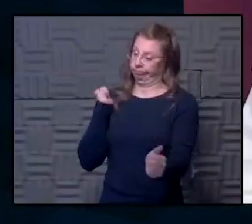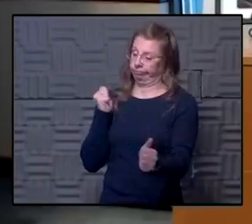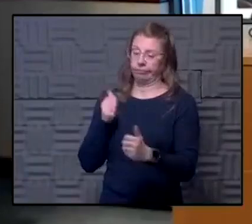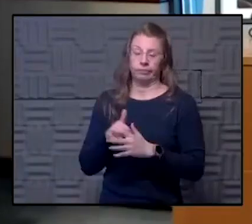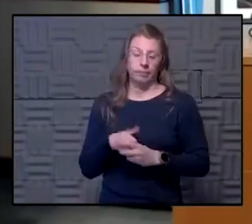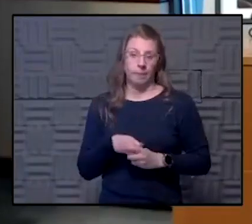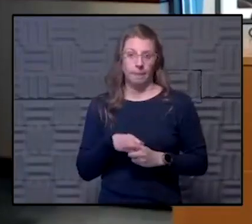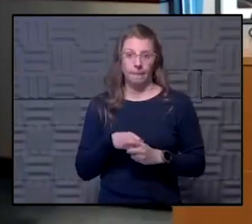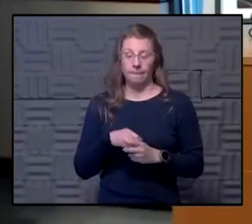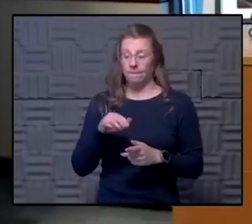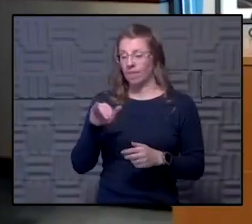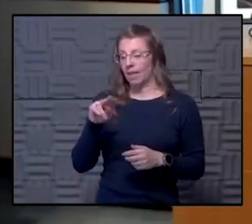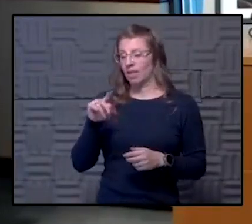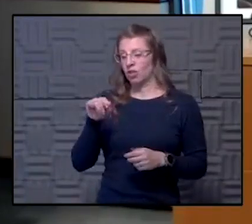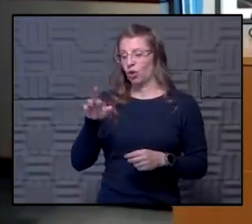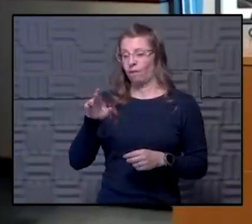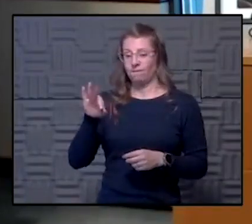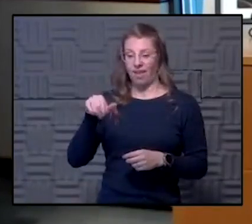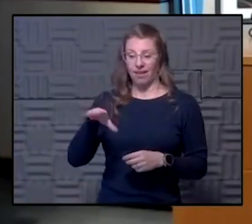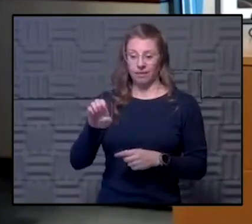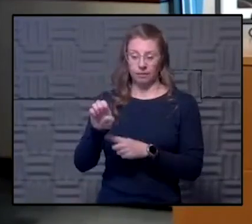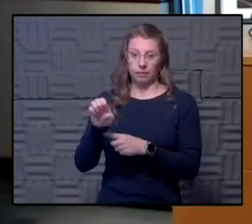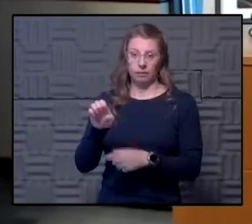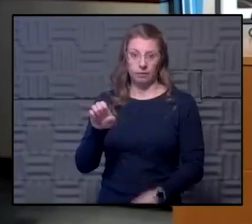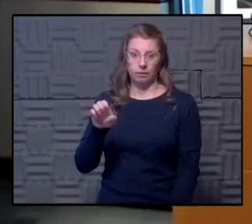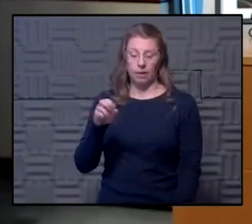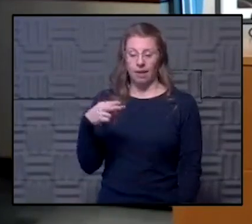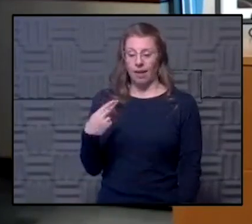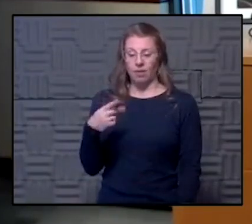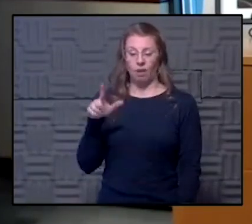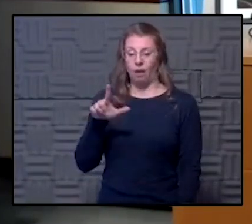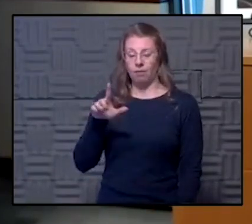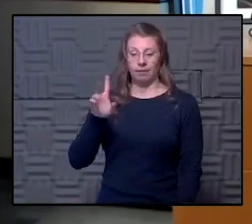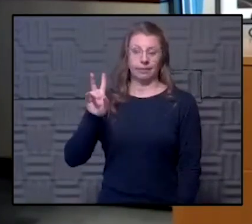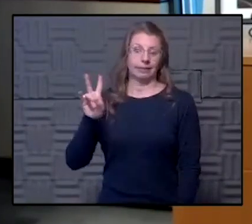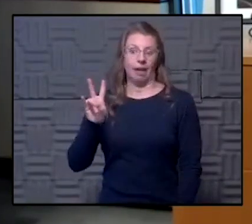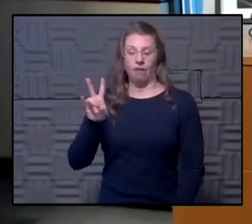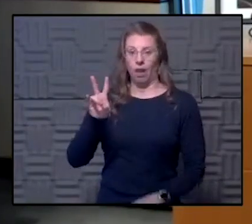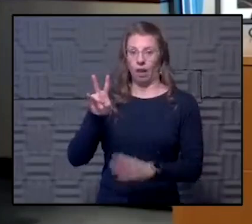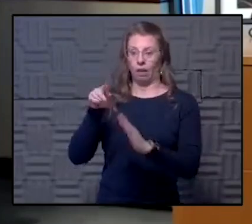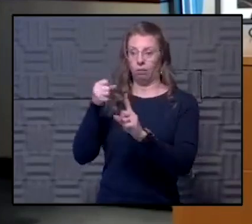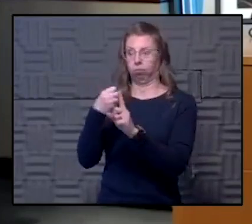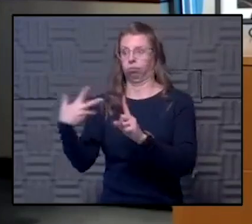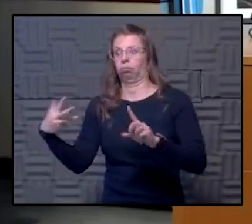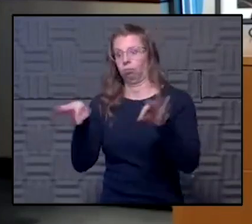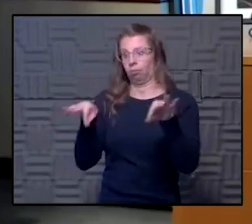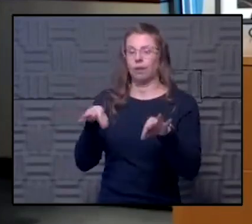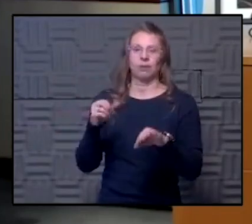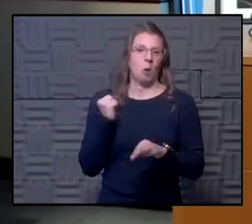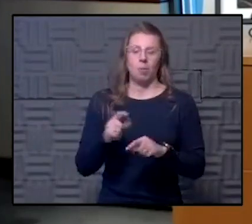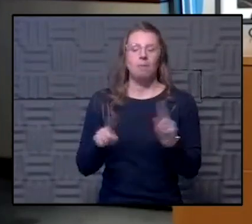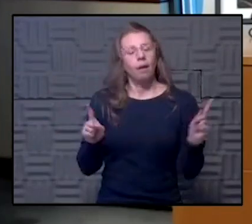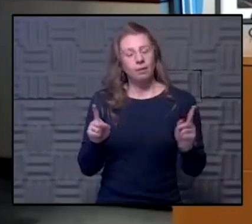All these interfaces with this, and I won't go into the HL7 interfaces, but when we brought on a lot of